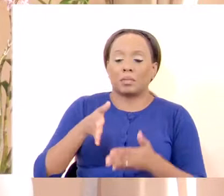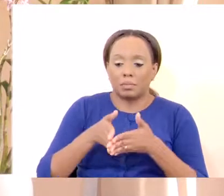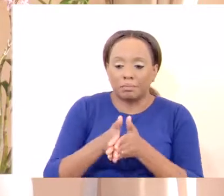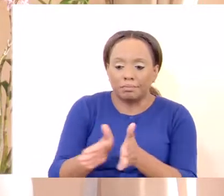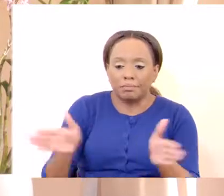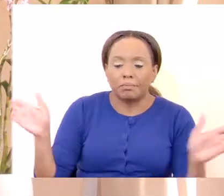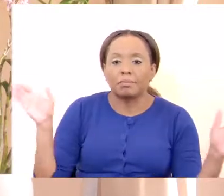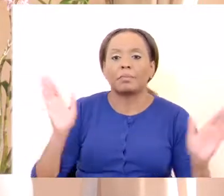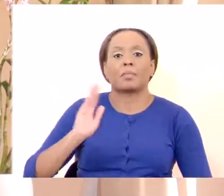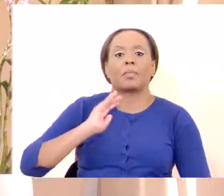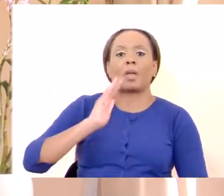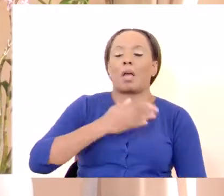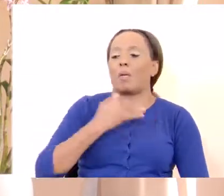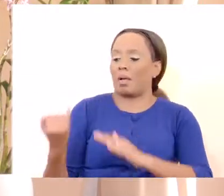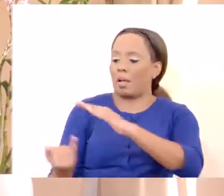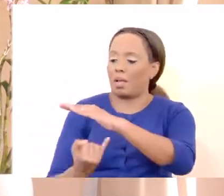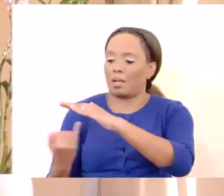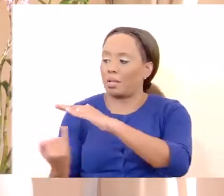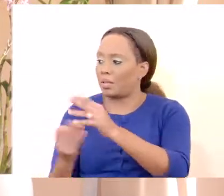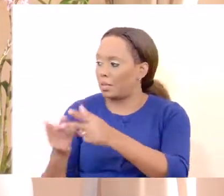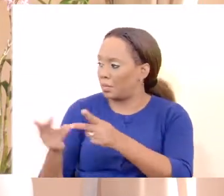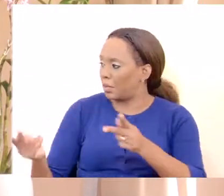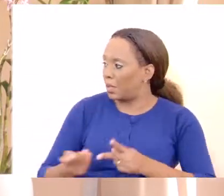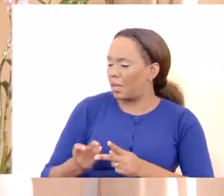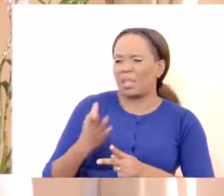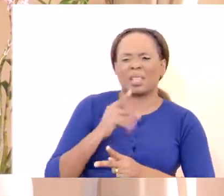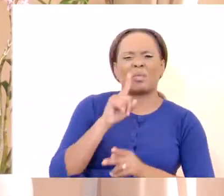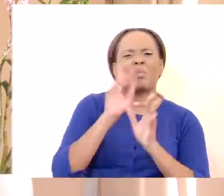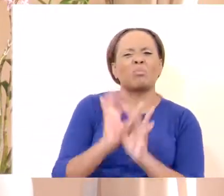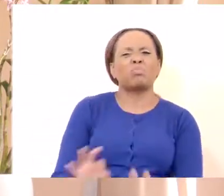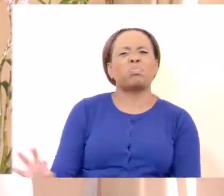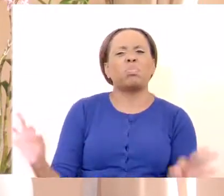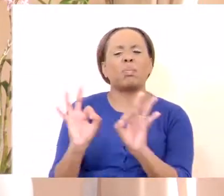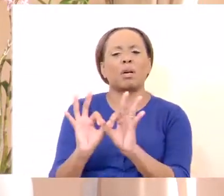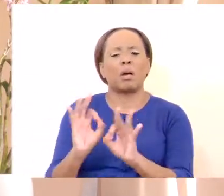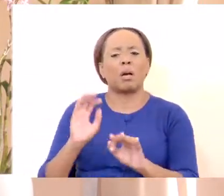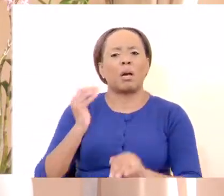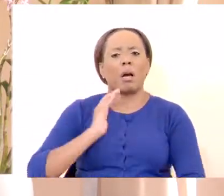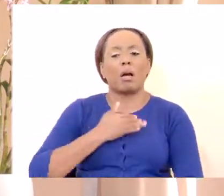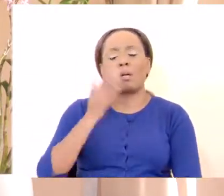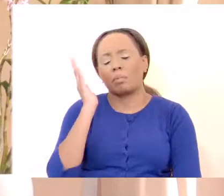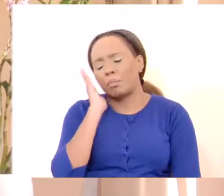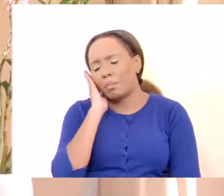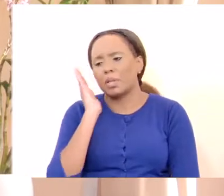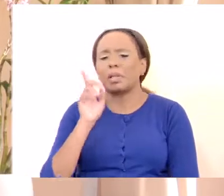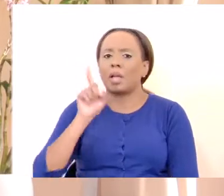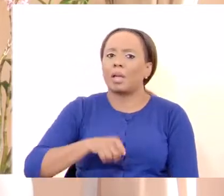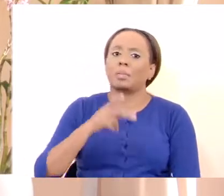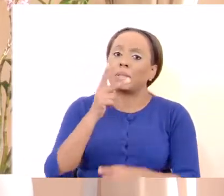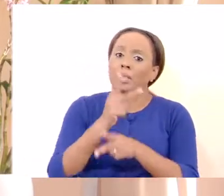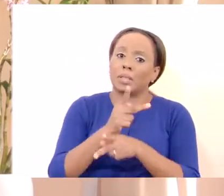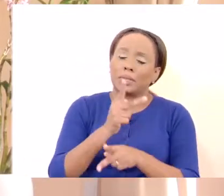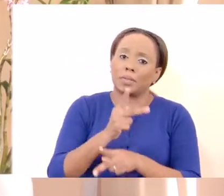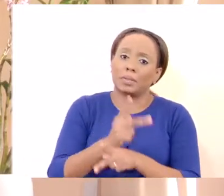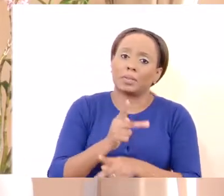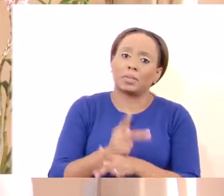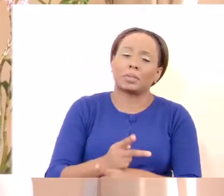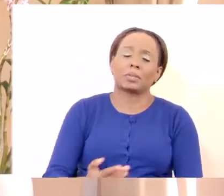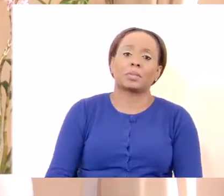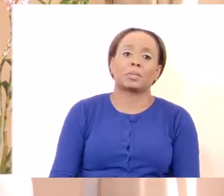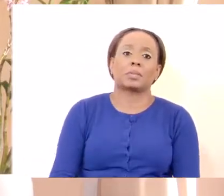course the critical care beds are always the ones that we have to be very careful with. And